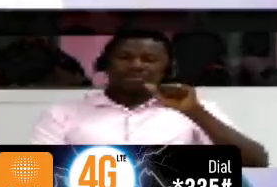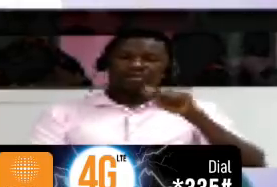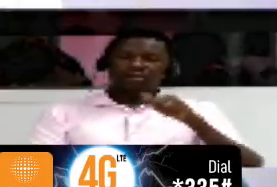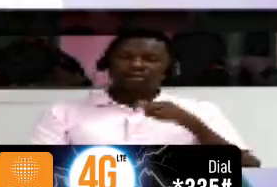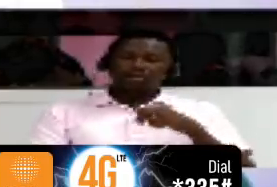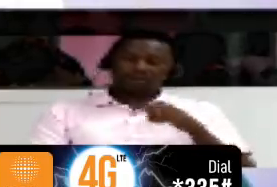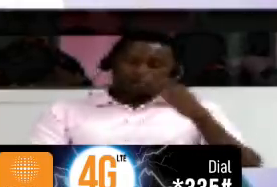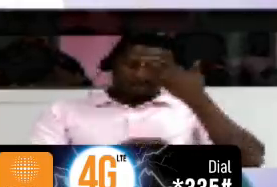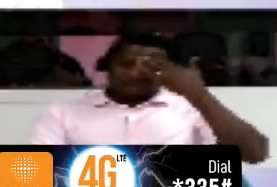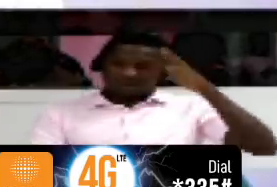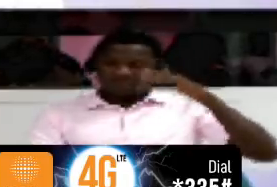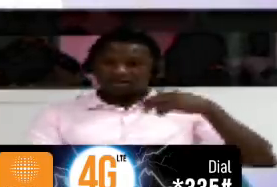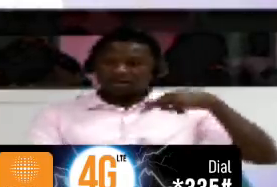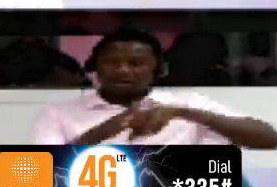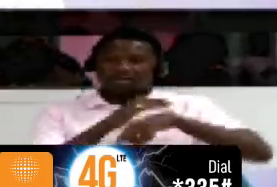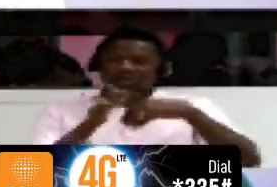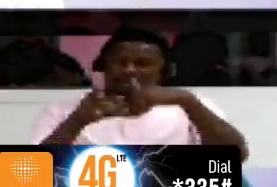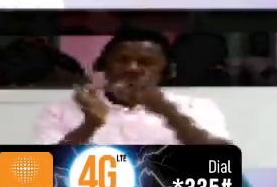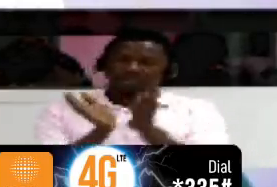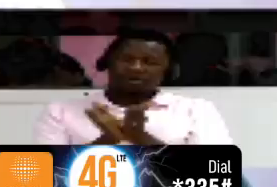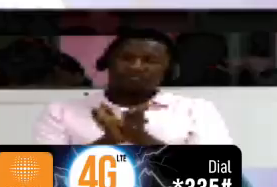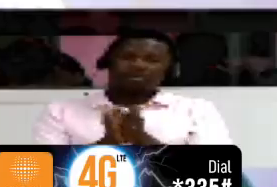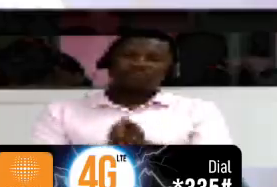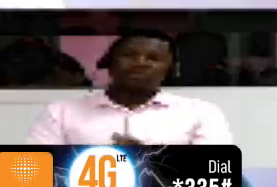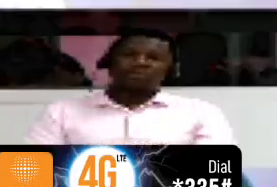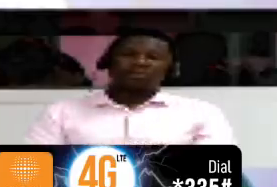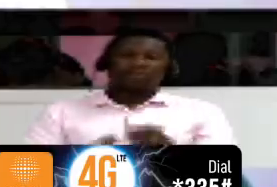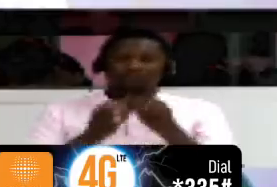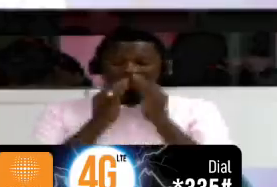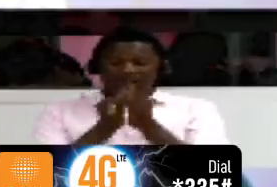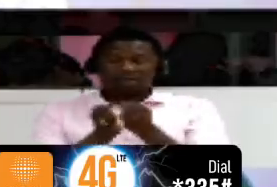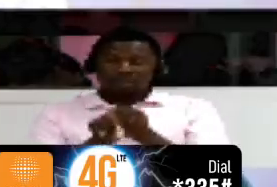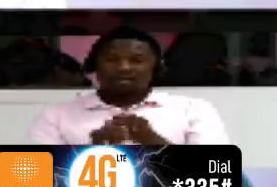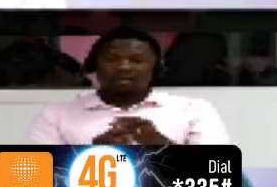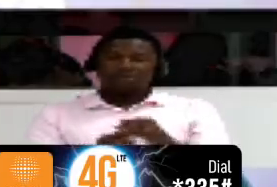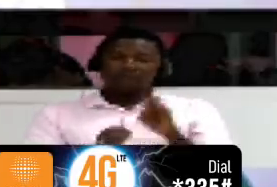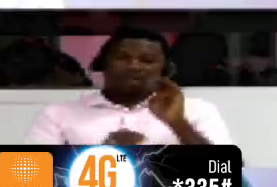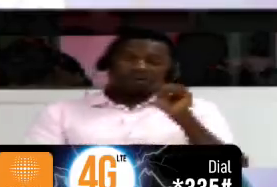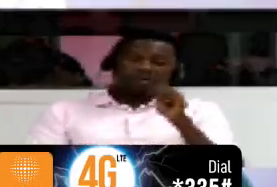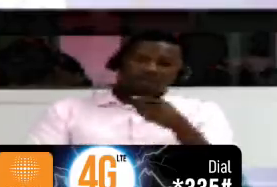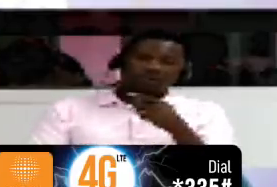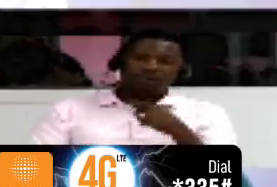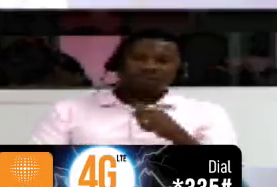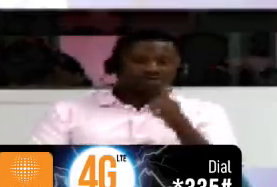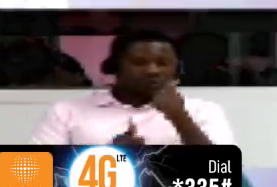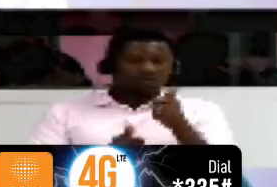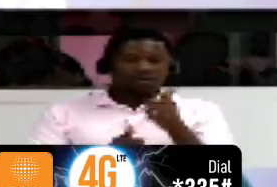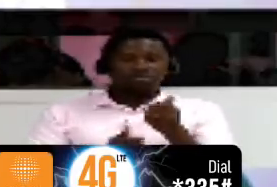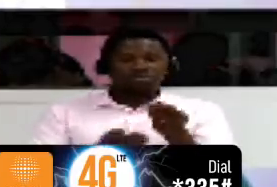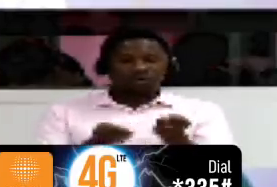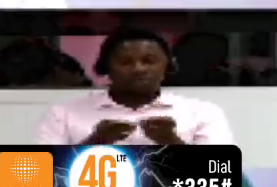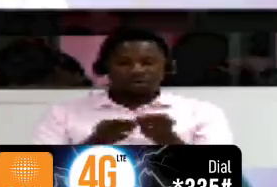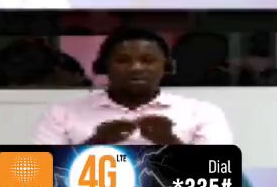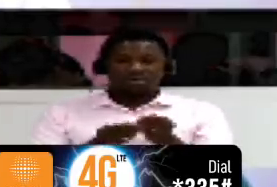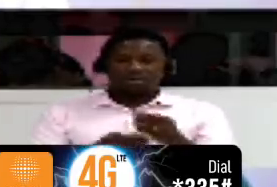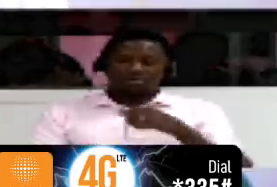Exactly. That was what I said. She said Ibrahima was an average student, very hardworking,